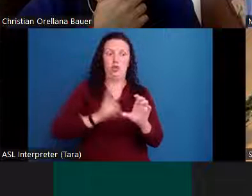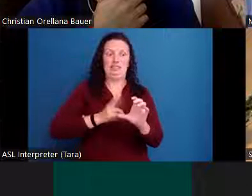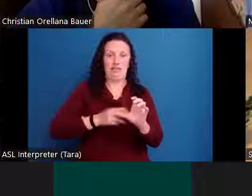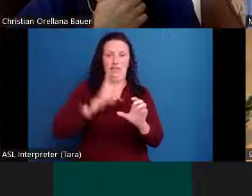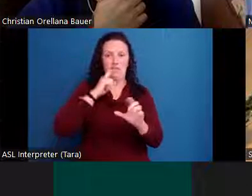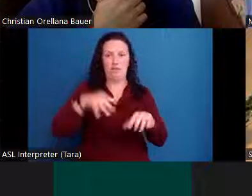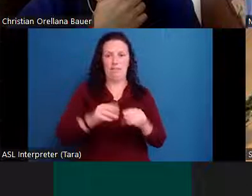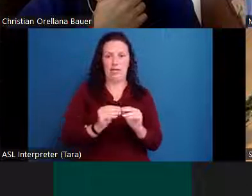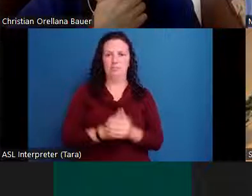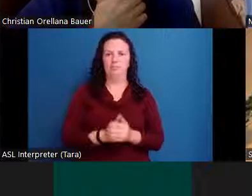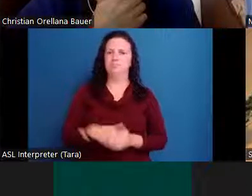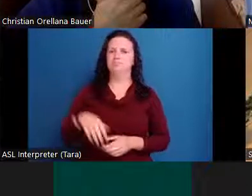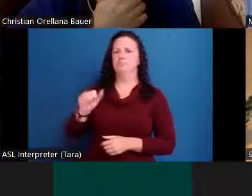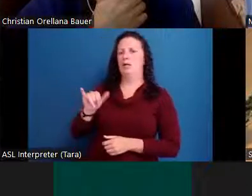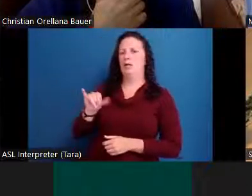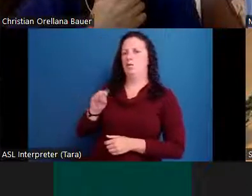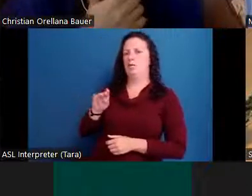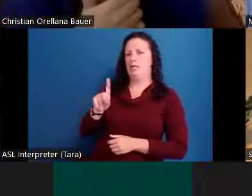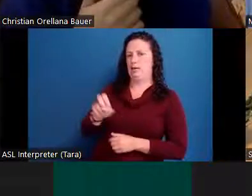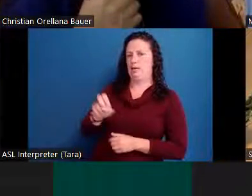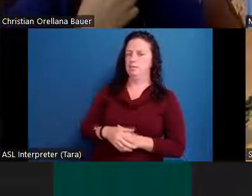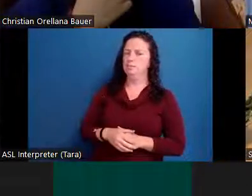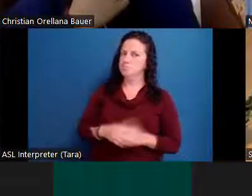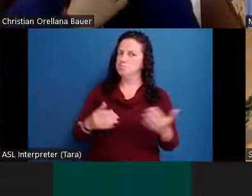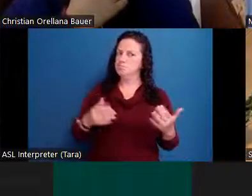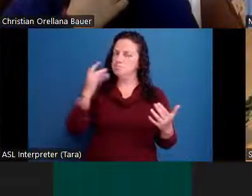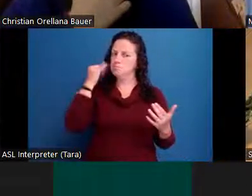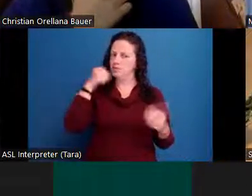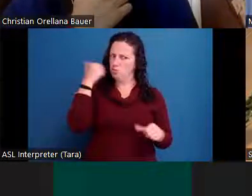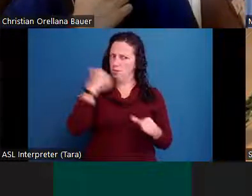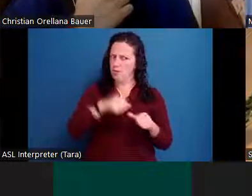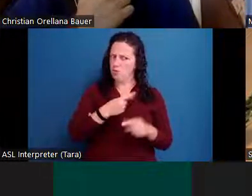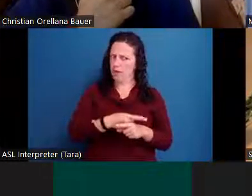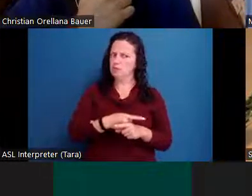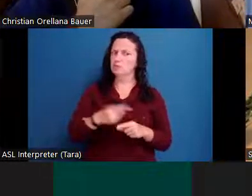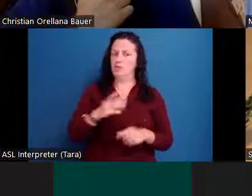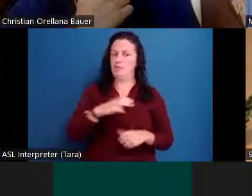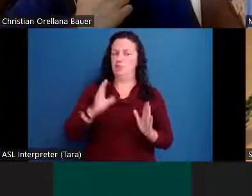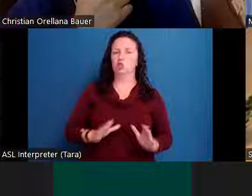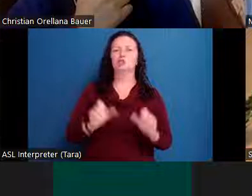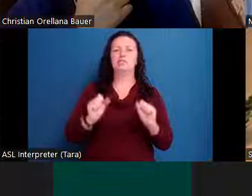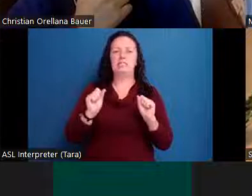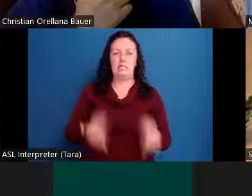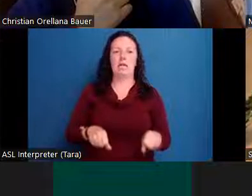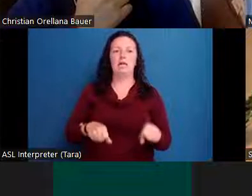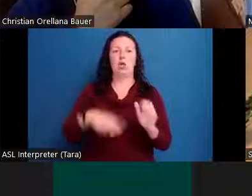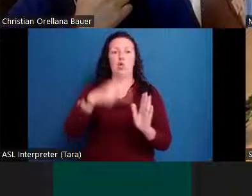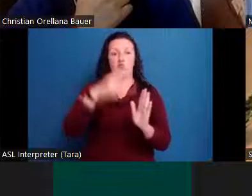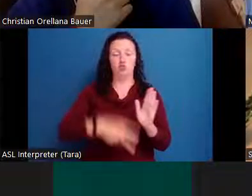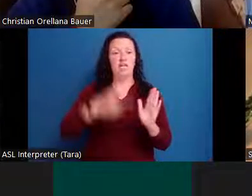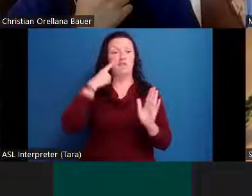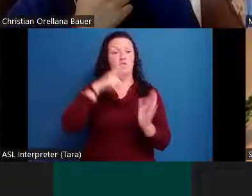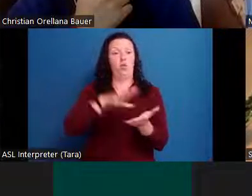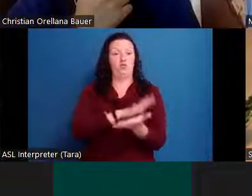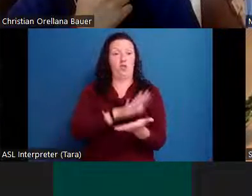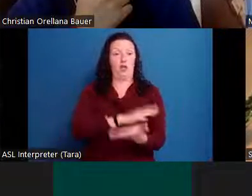If I remember correctly, commissioners can have things read into record, but they can't vote.